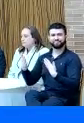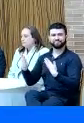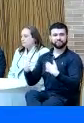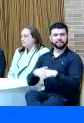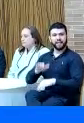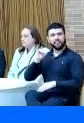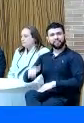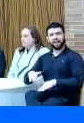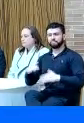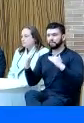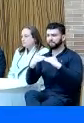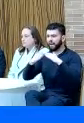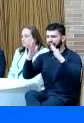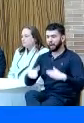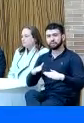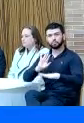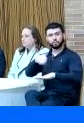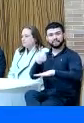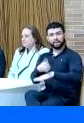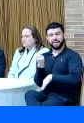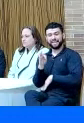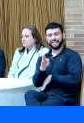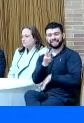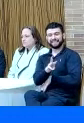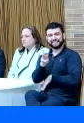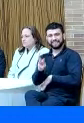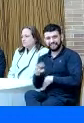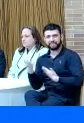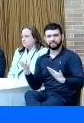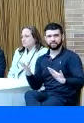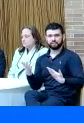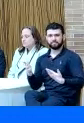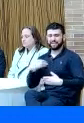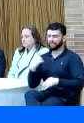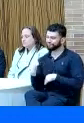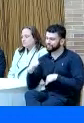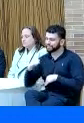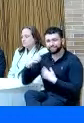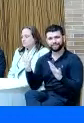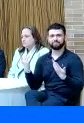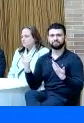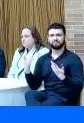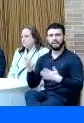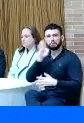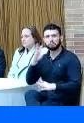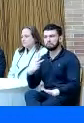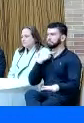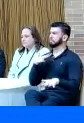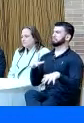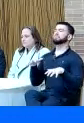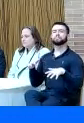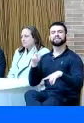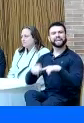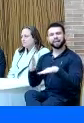the Fair Housing Act first being put to Congress in 1966 it was met with resistance that stalled